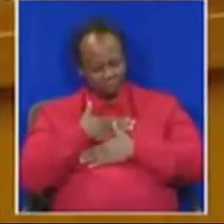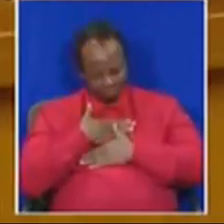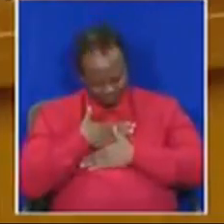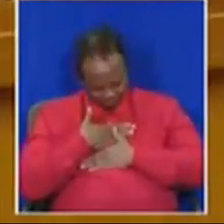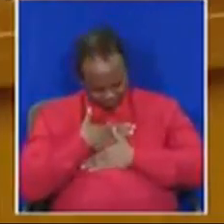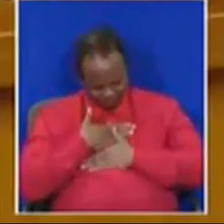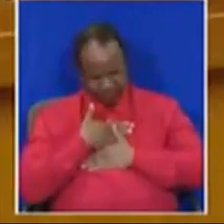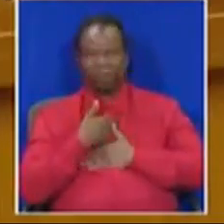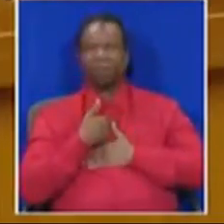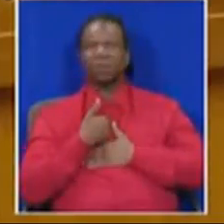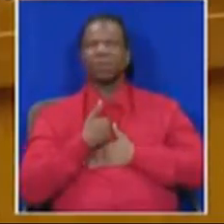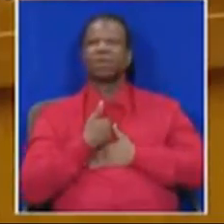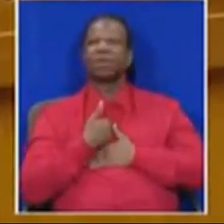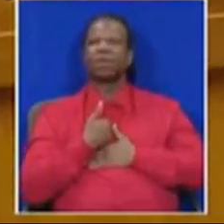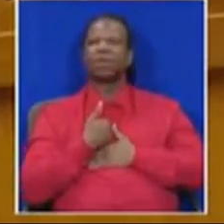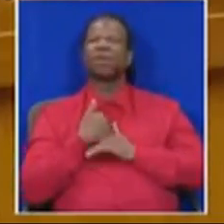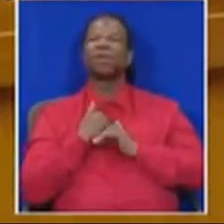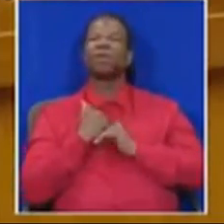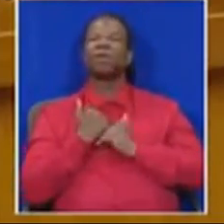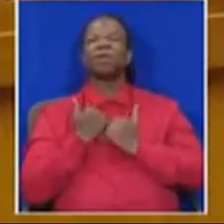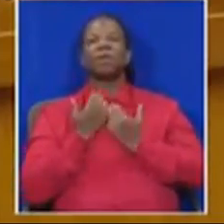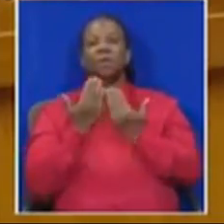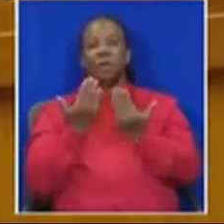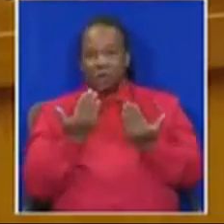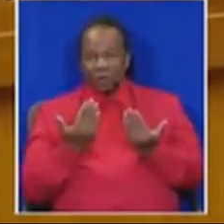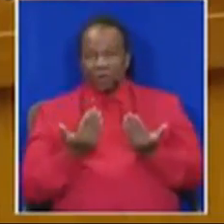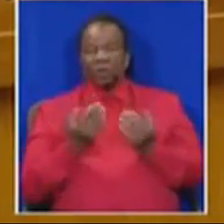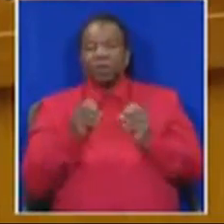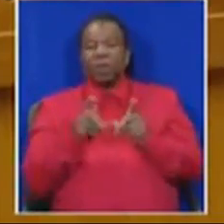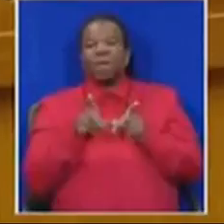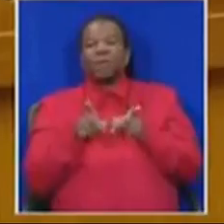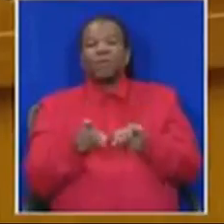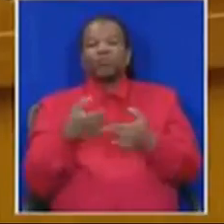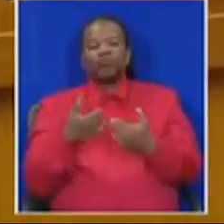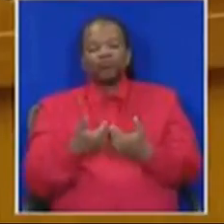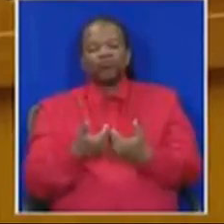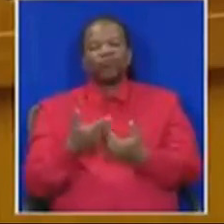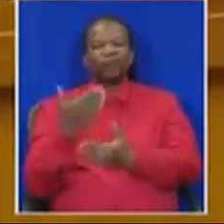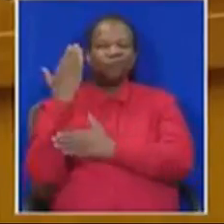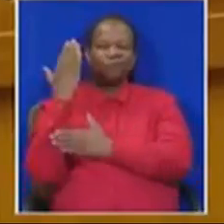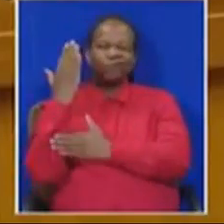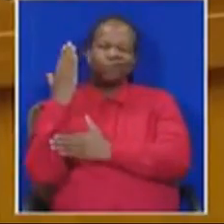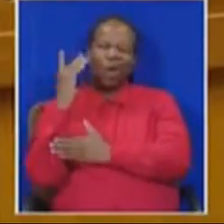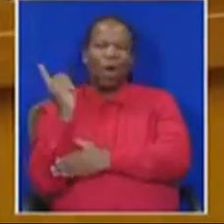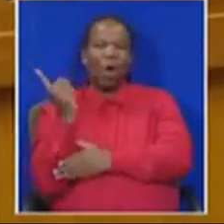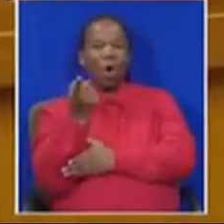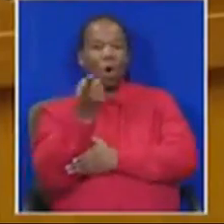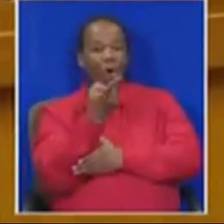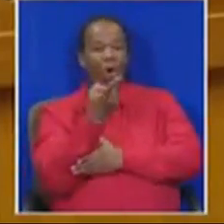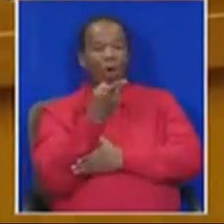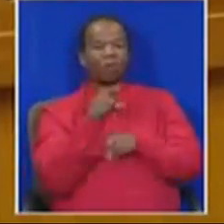honor and a privilege to have this opportunity to address you all and indeed the